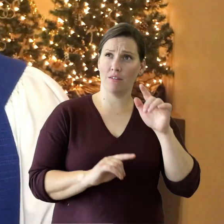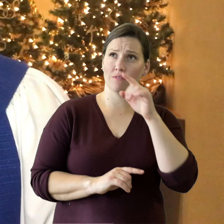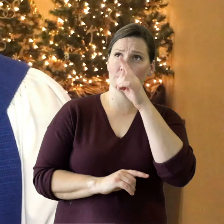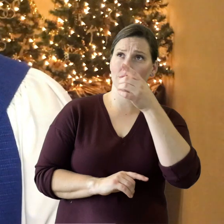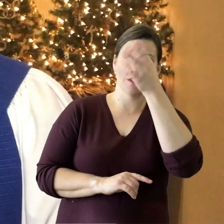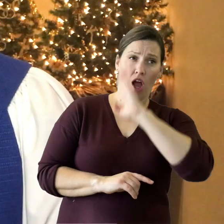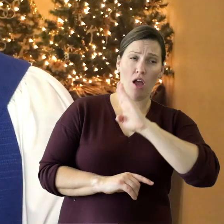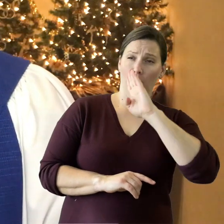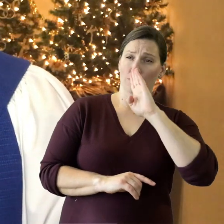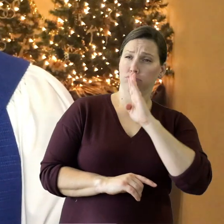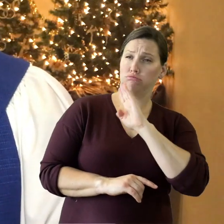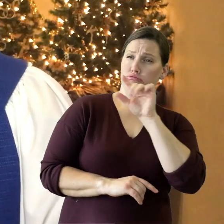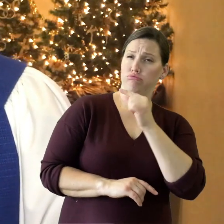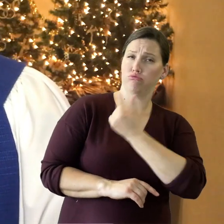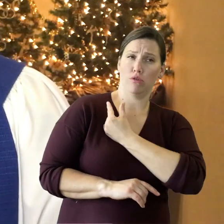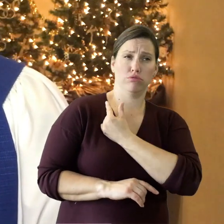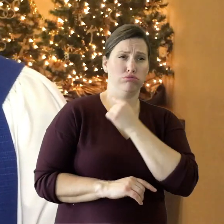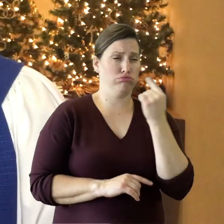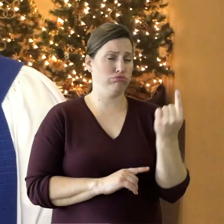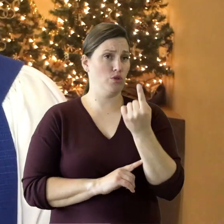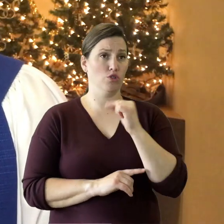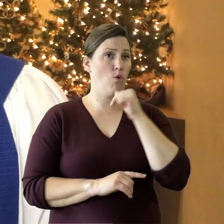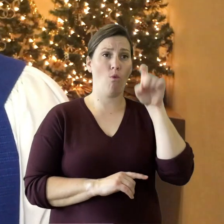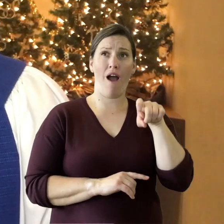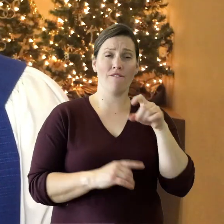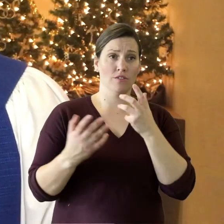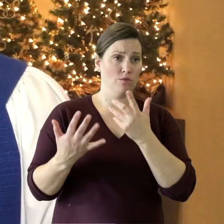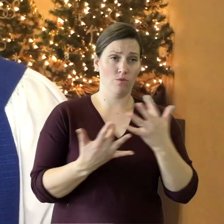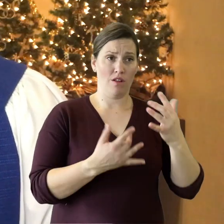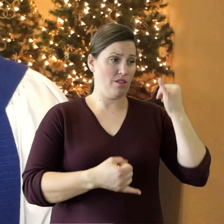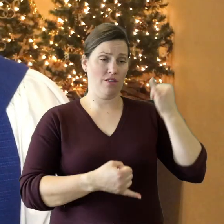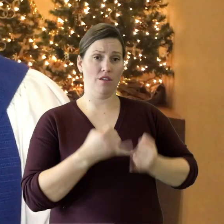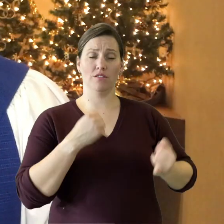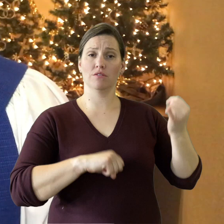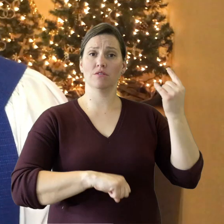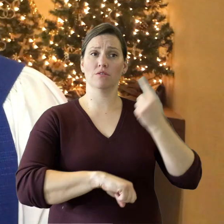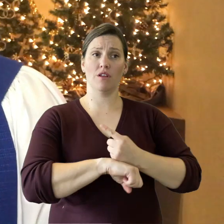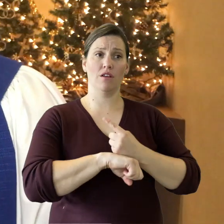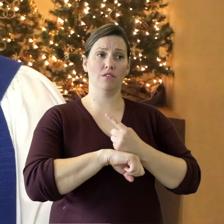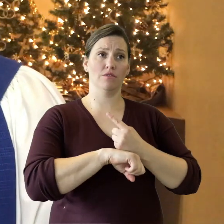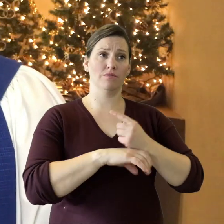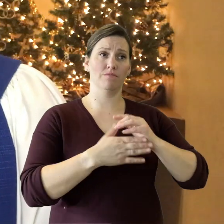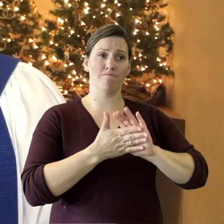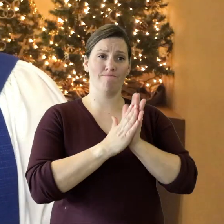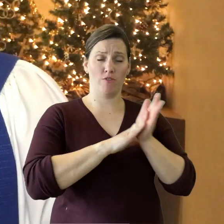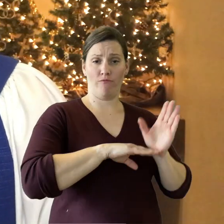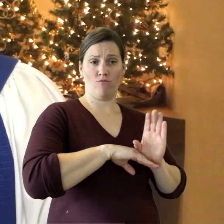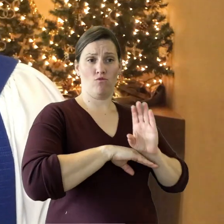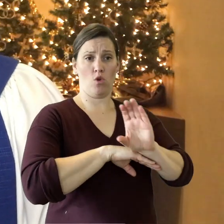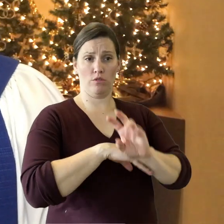But by God's grace alone, we do not have to wait for the last day to